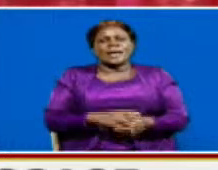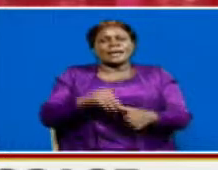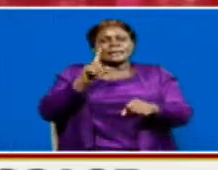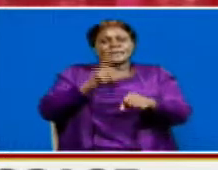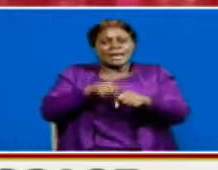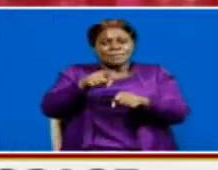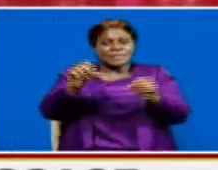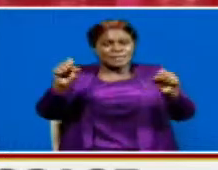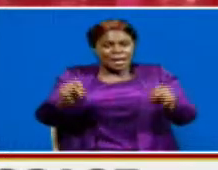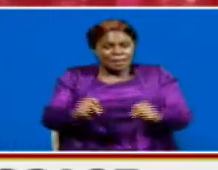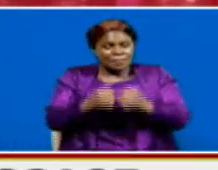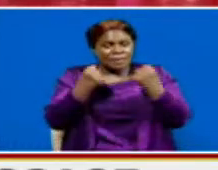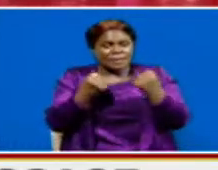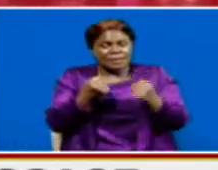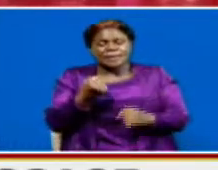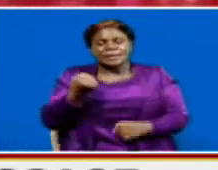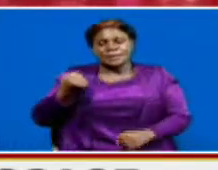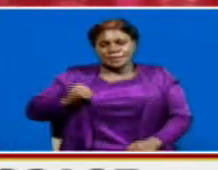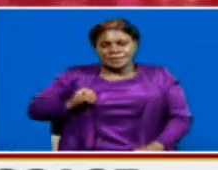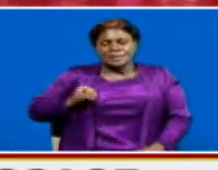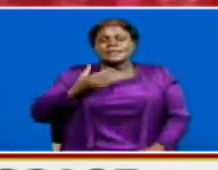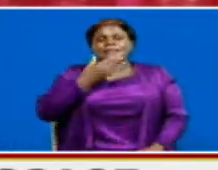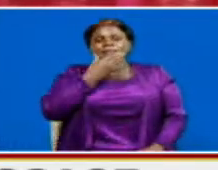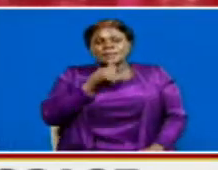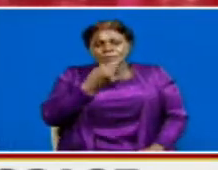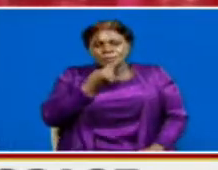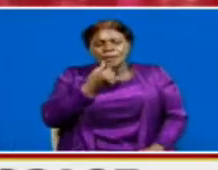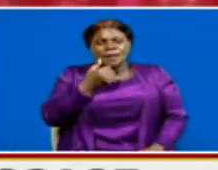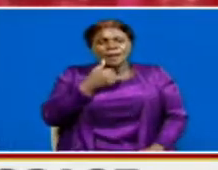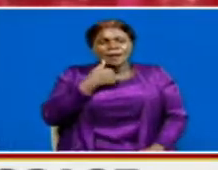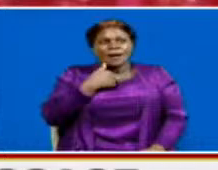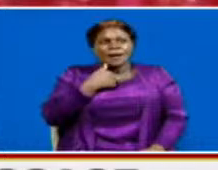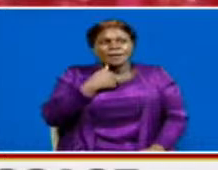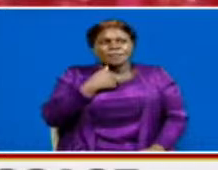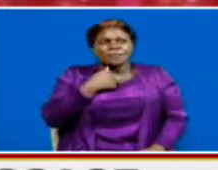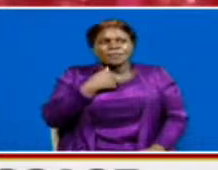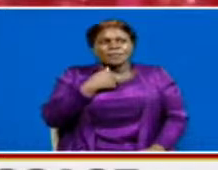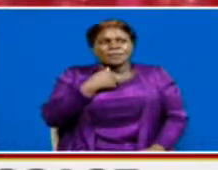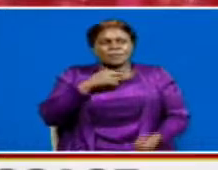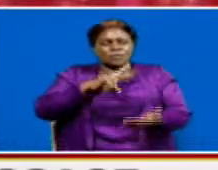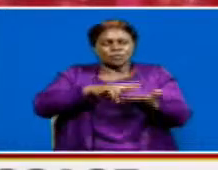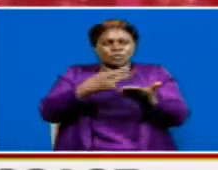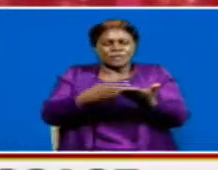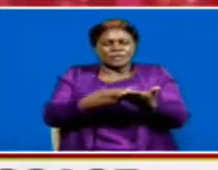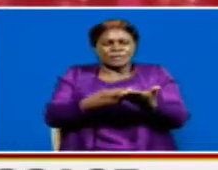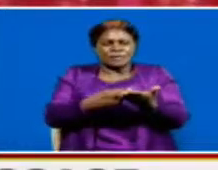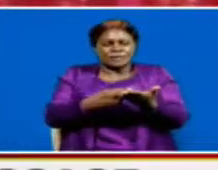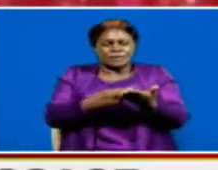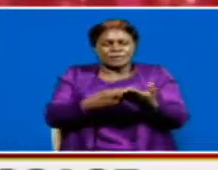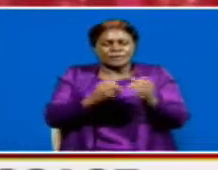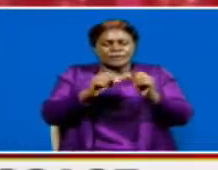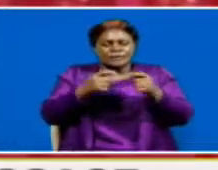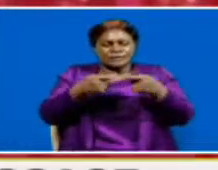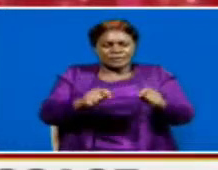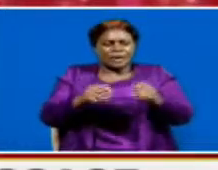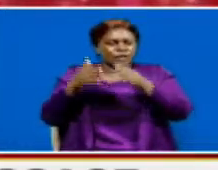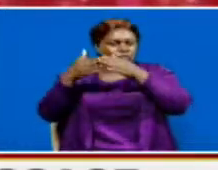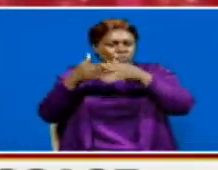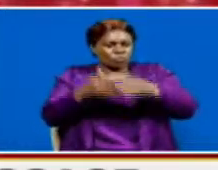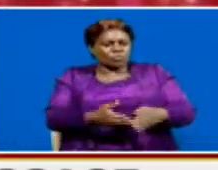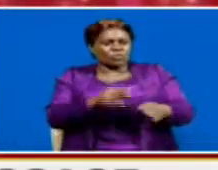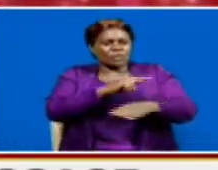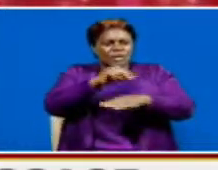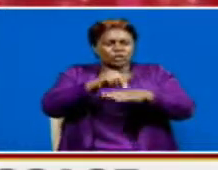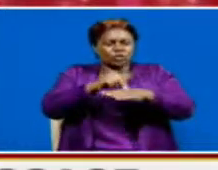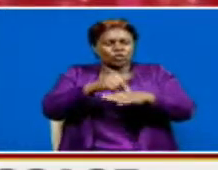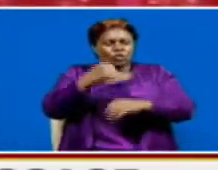Whenever this happens, ladies and gentlemen, their associates can attempt to hijack national